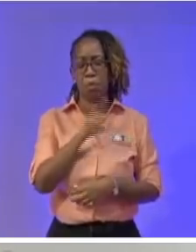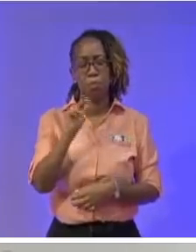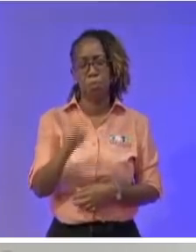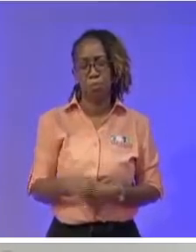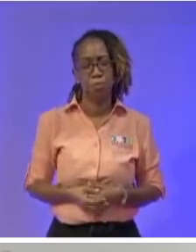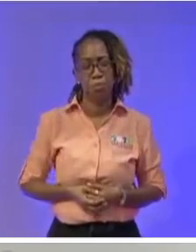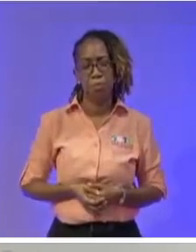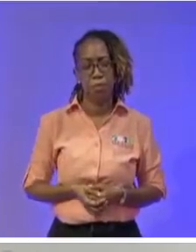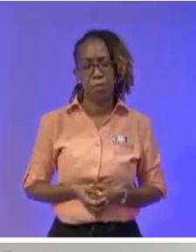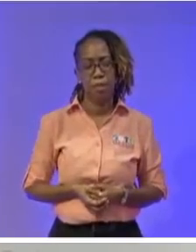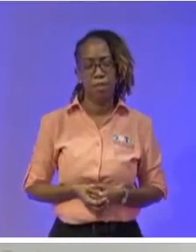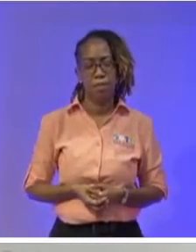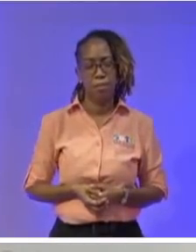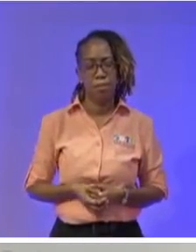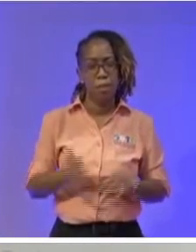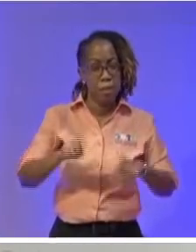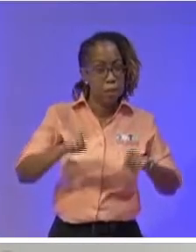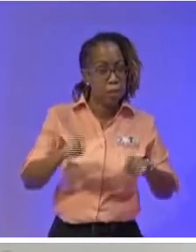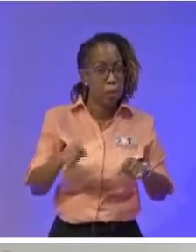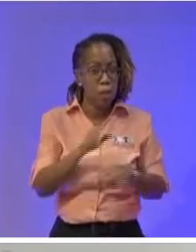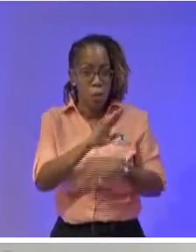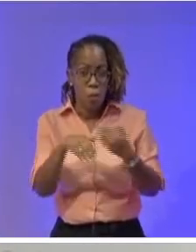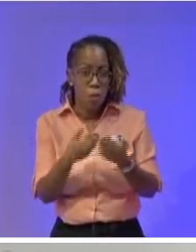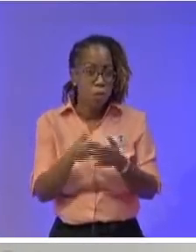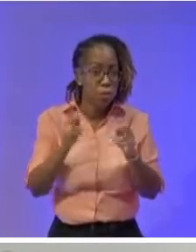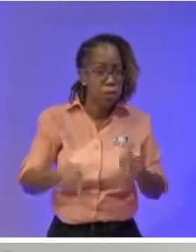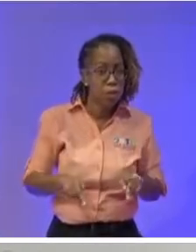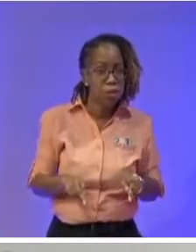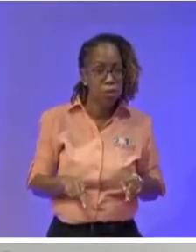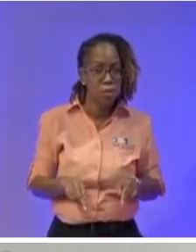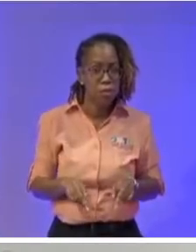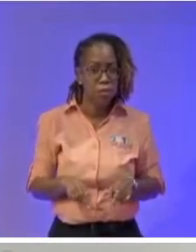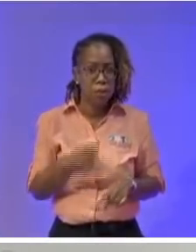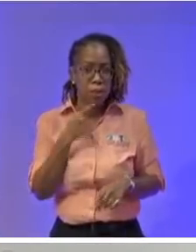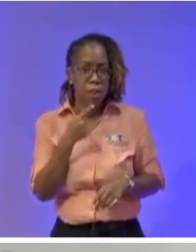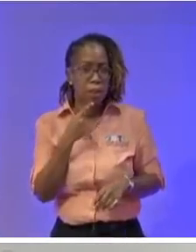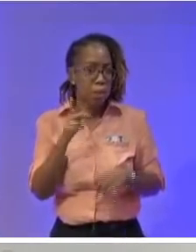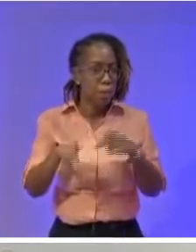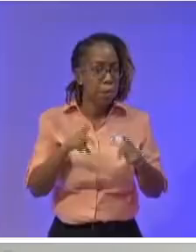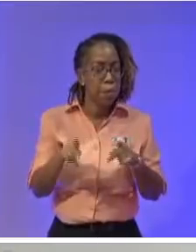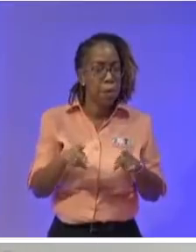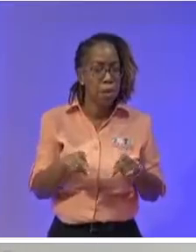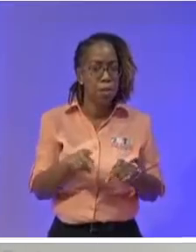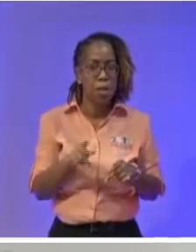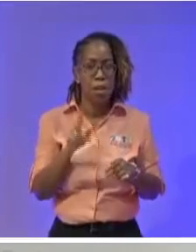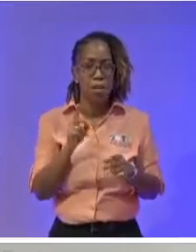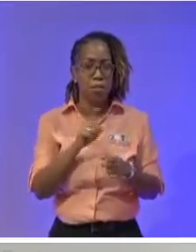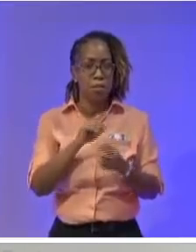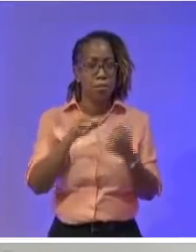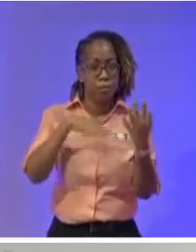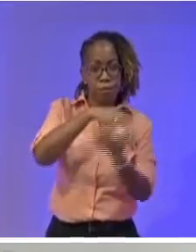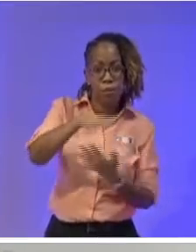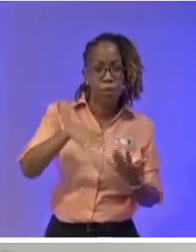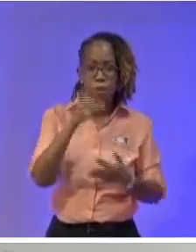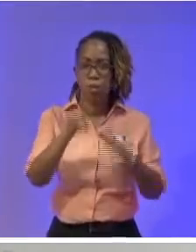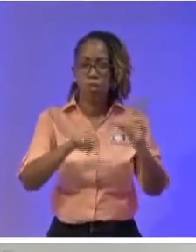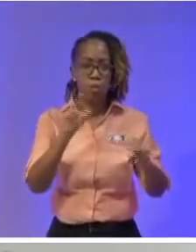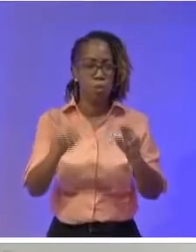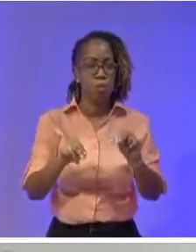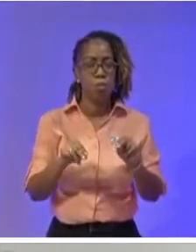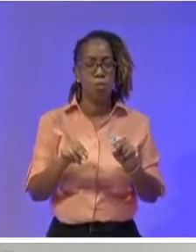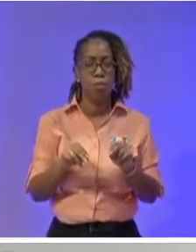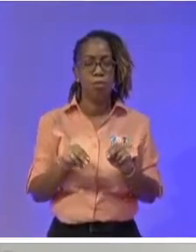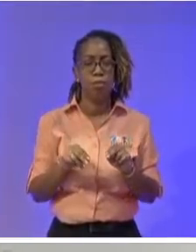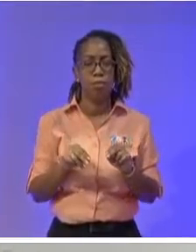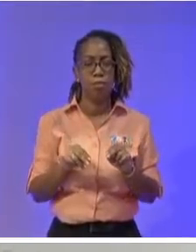voices to ask persons not to congregate and to get vaccinated so Trinidad and